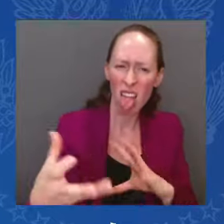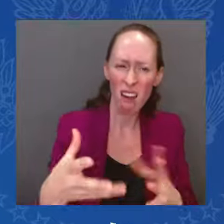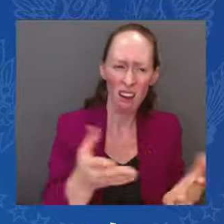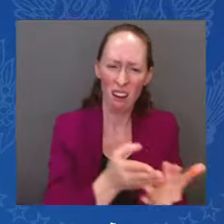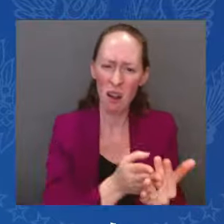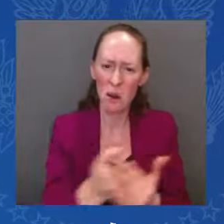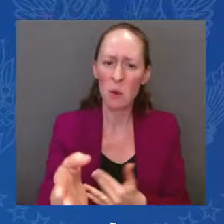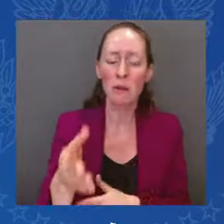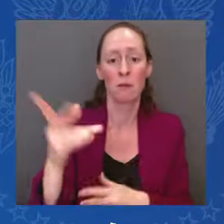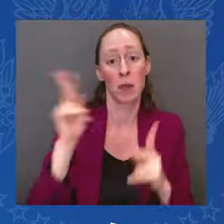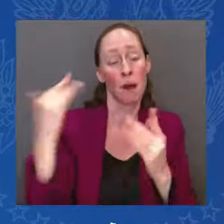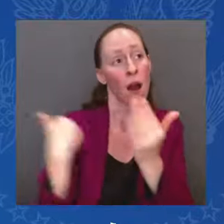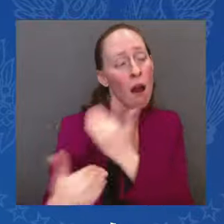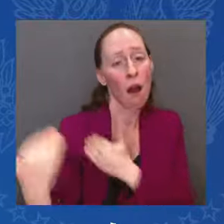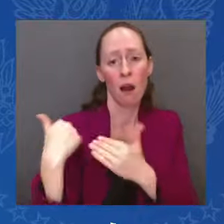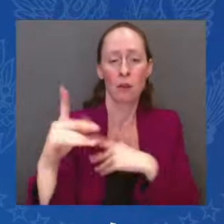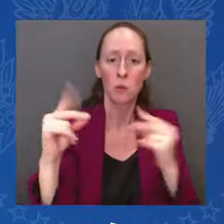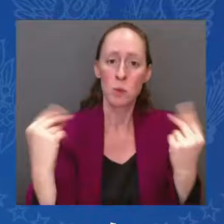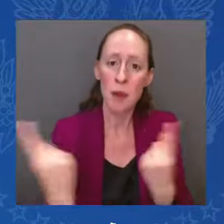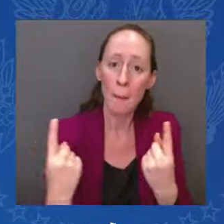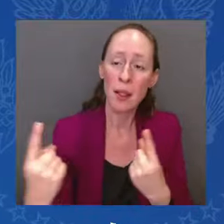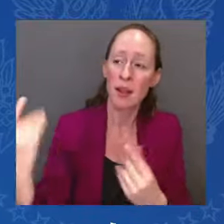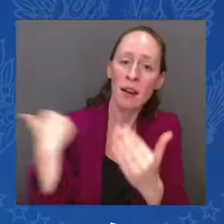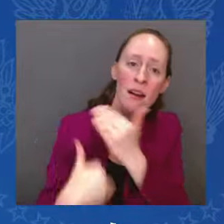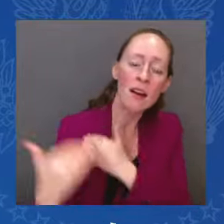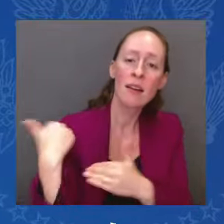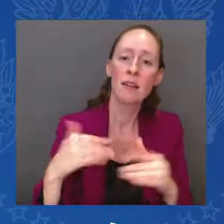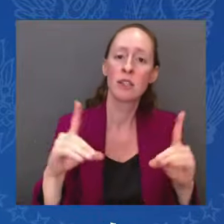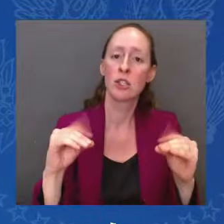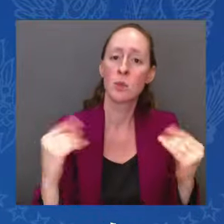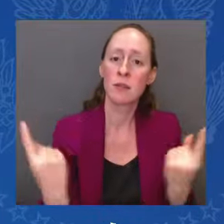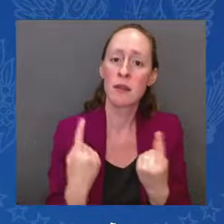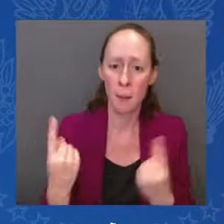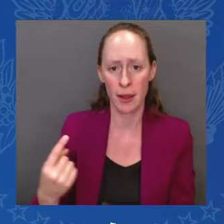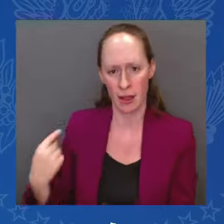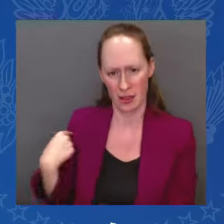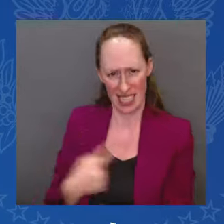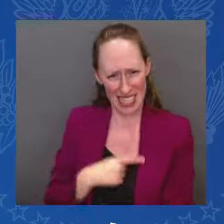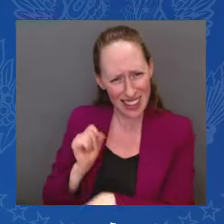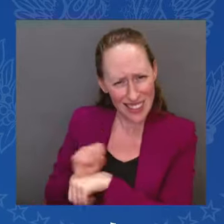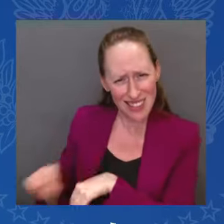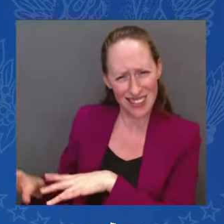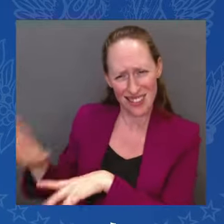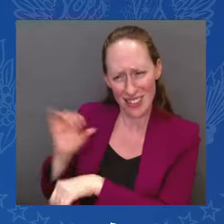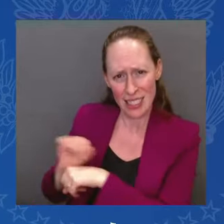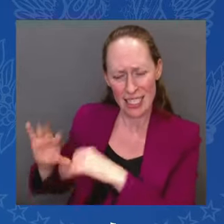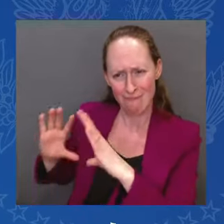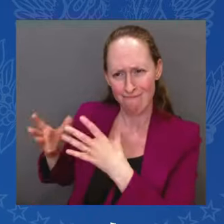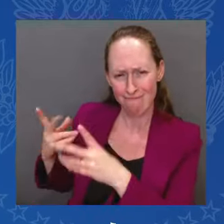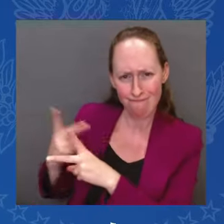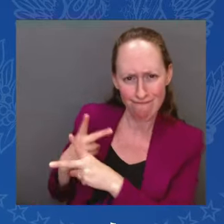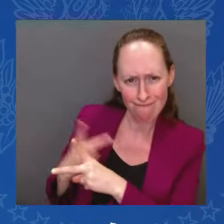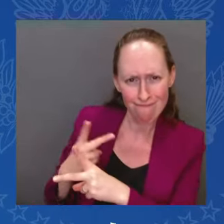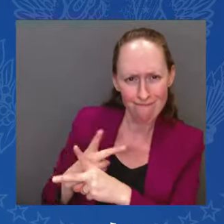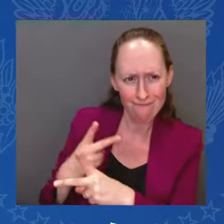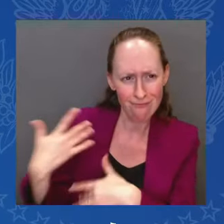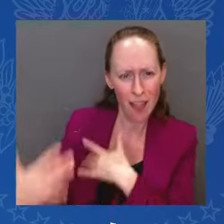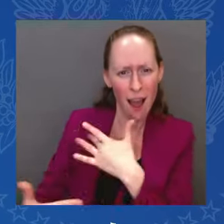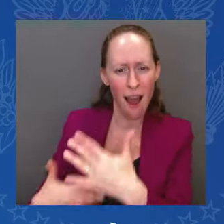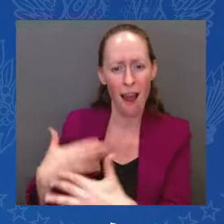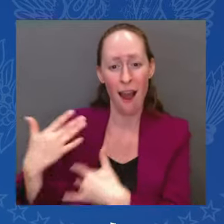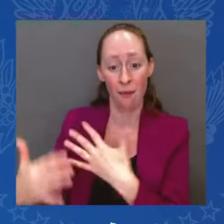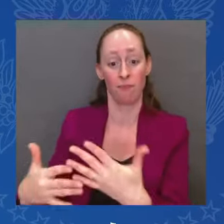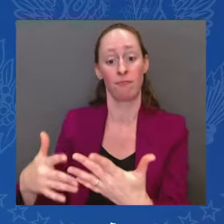something. Well, my administration has been working relentlessly to do something. To date, my administration has announced dozens